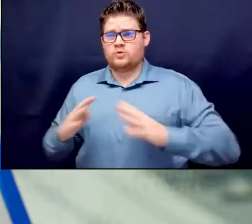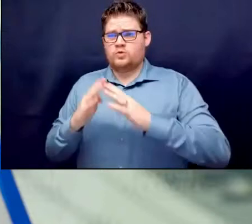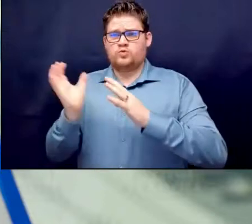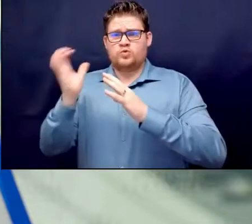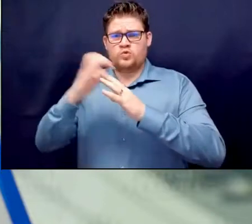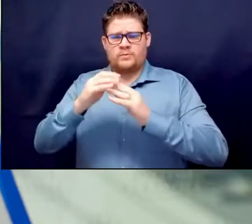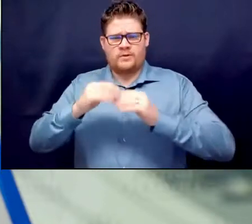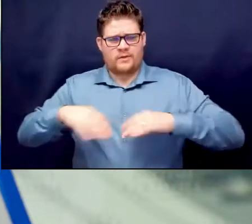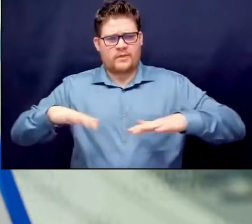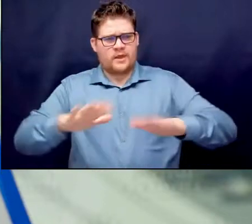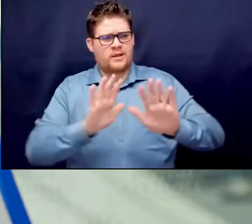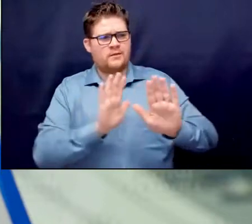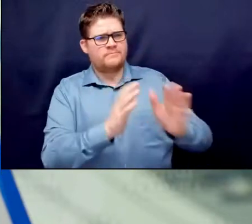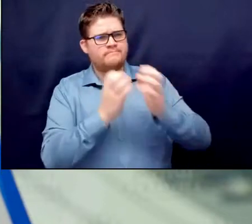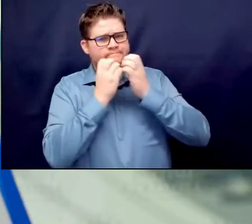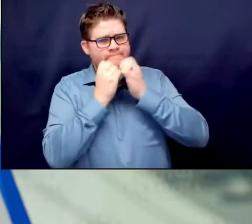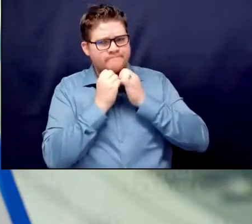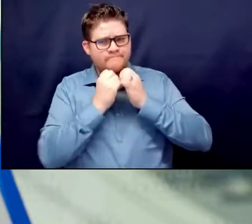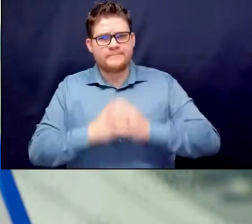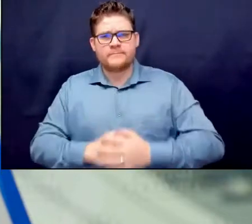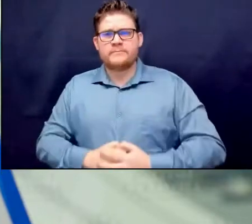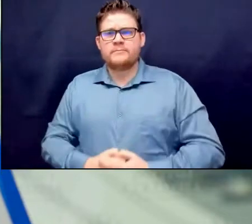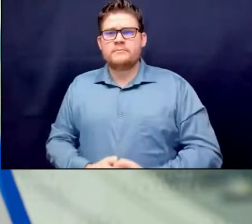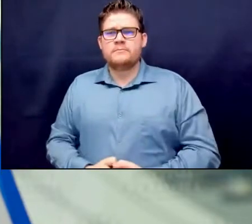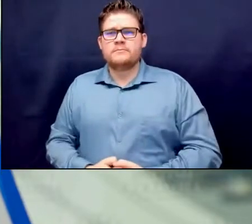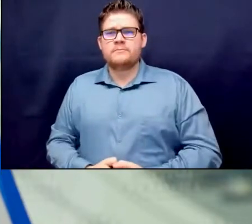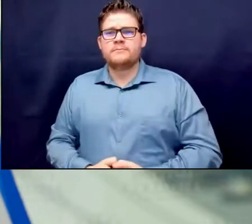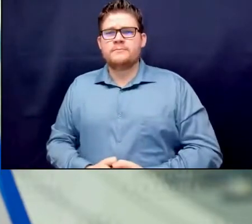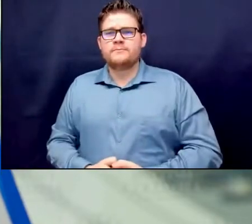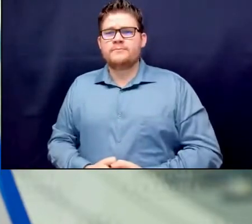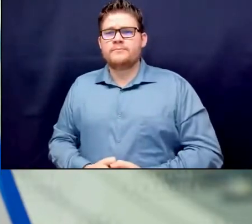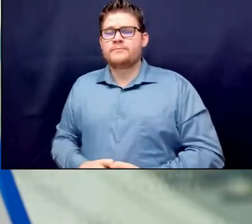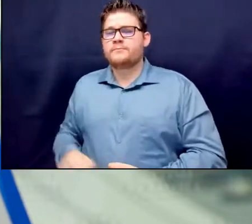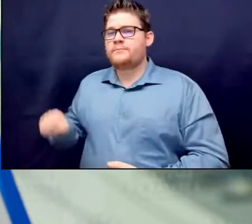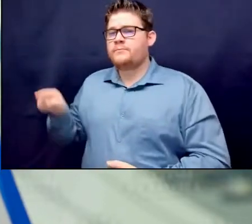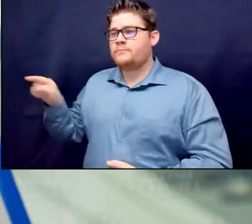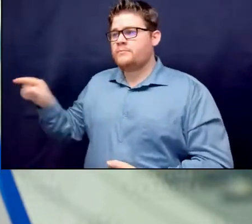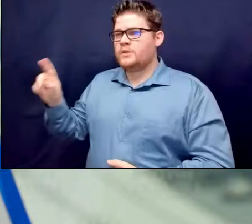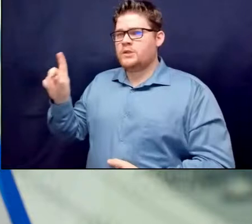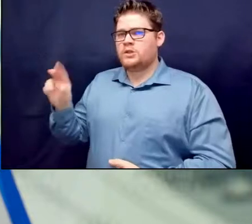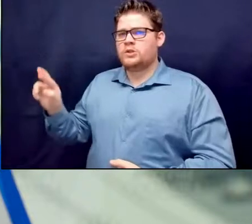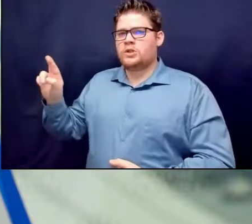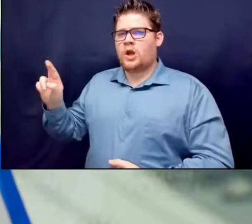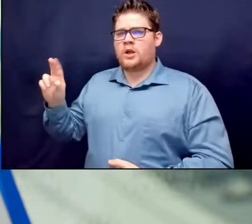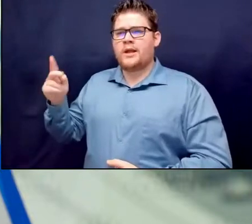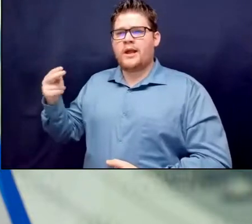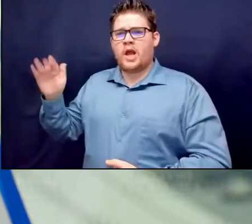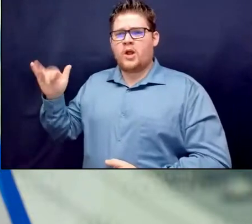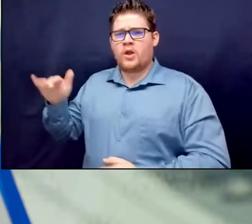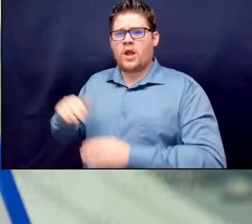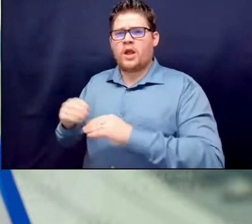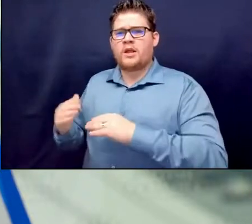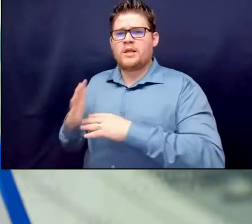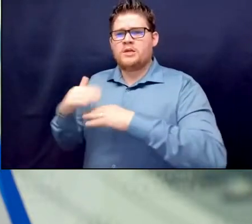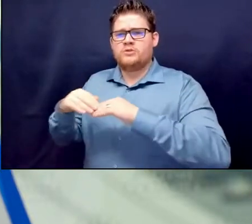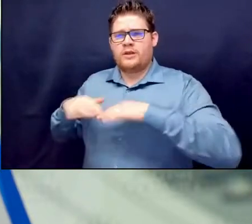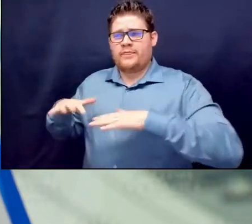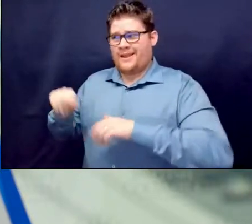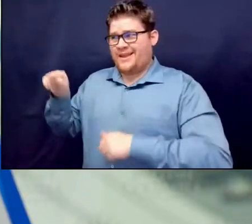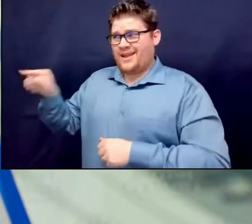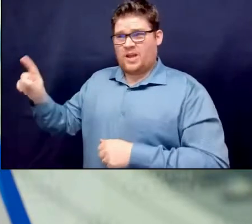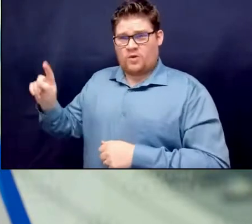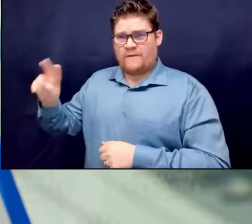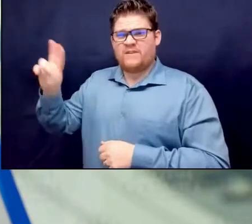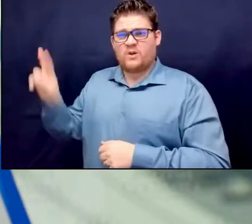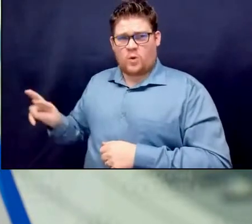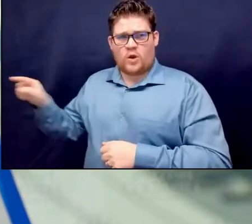territory of the Lekwungen-speaking people, the Songhees and the Esquimalt First Nations. Dr. Henry will be presenting a